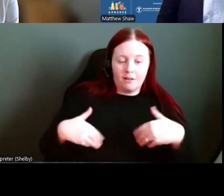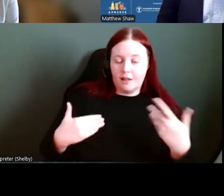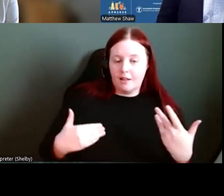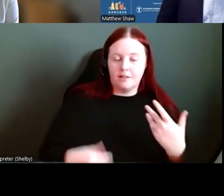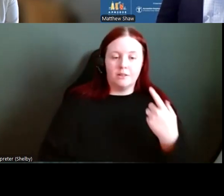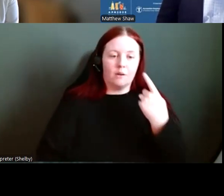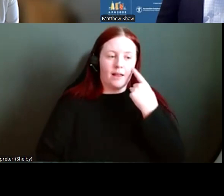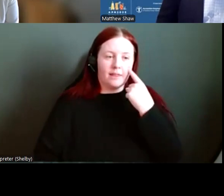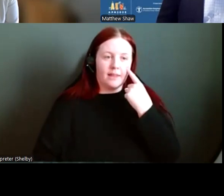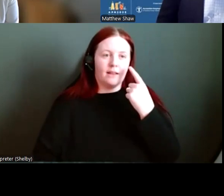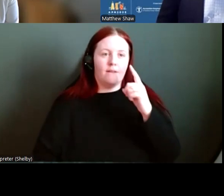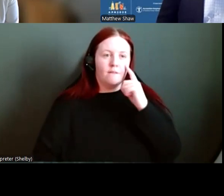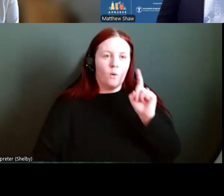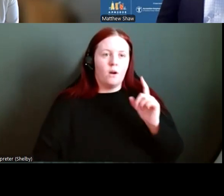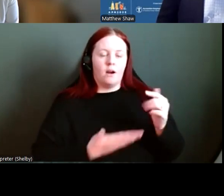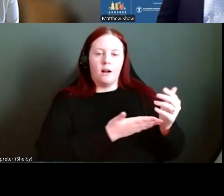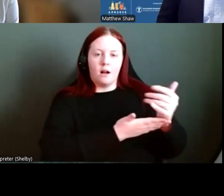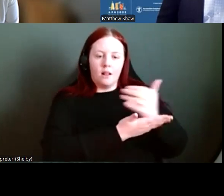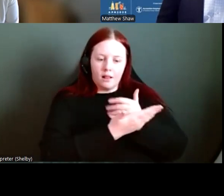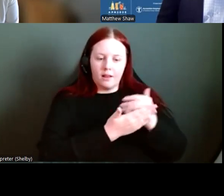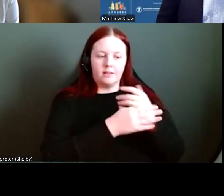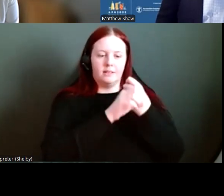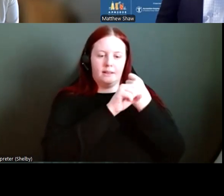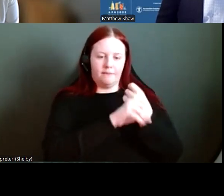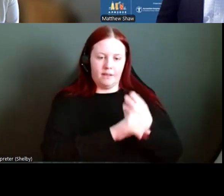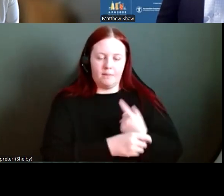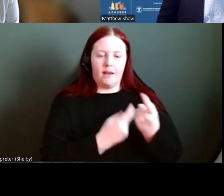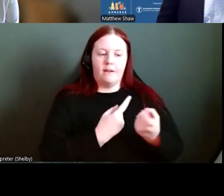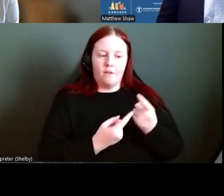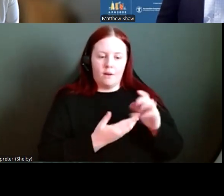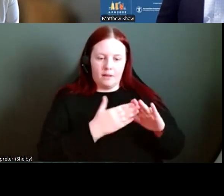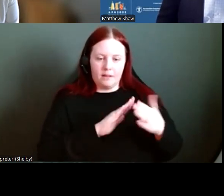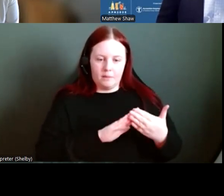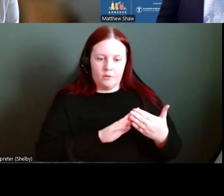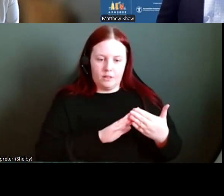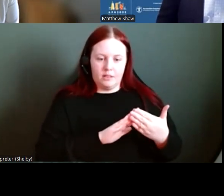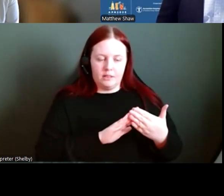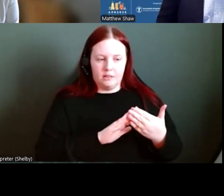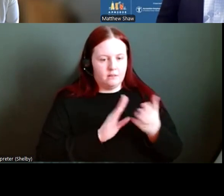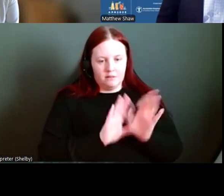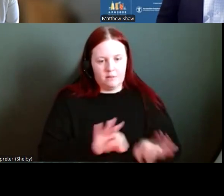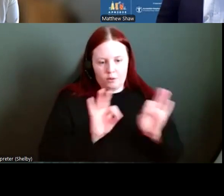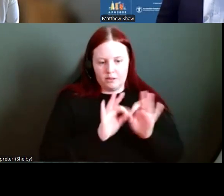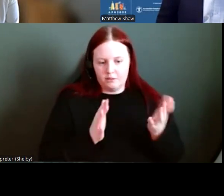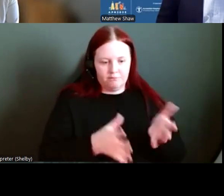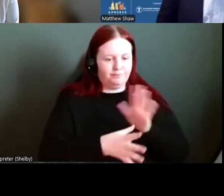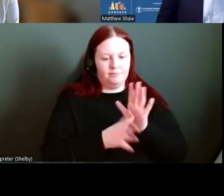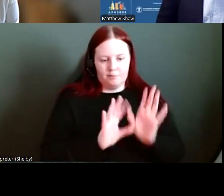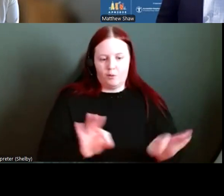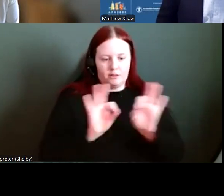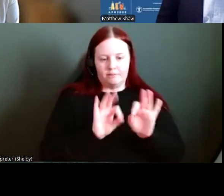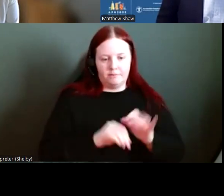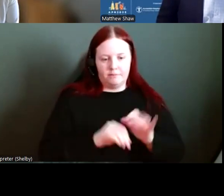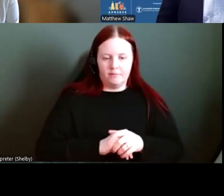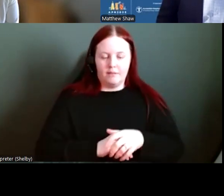collecting feedback from the communities whom you're trying to serve is just critical. And, it is the core